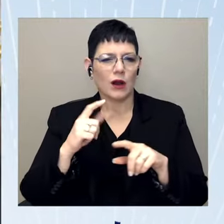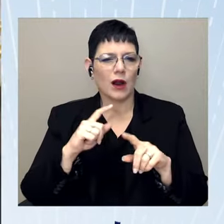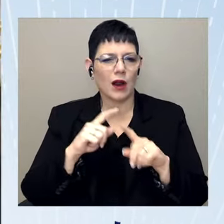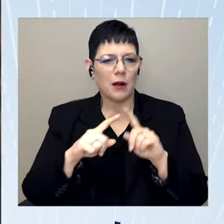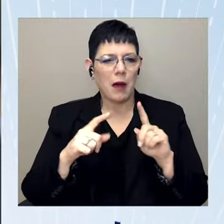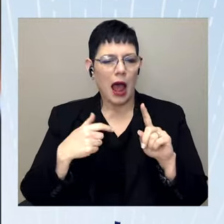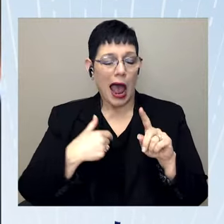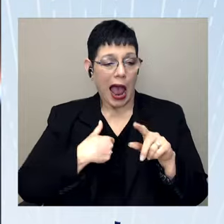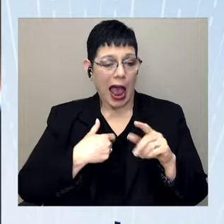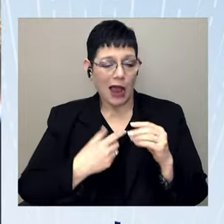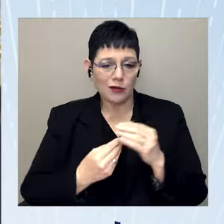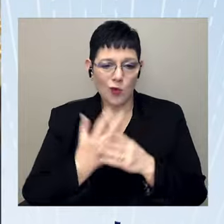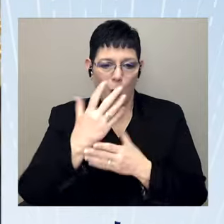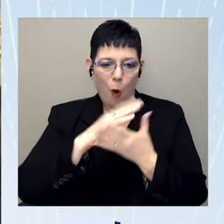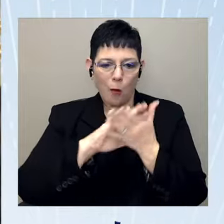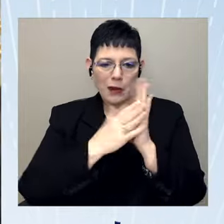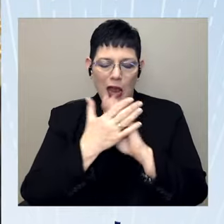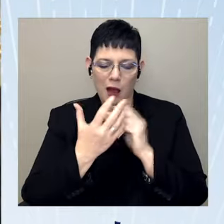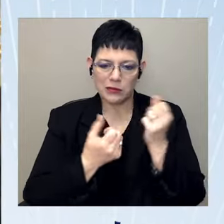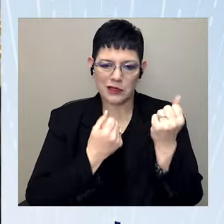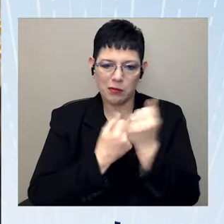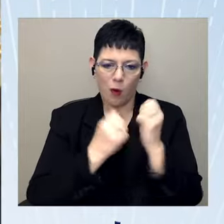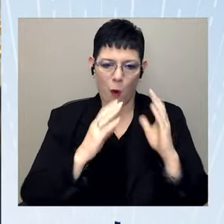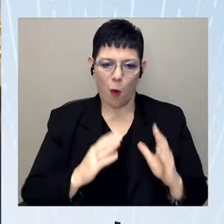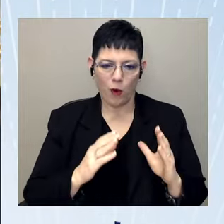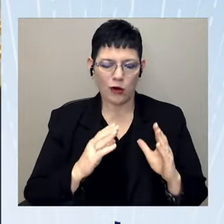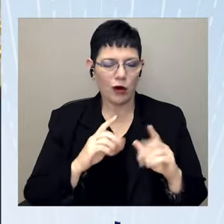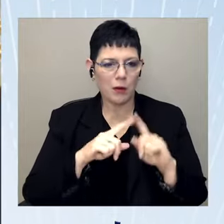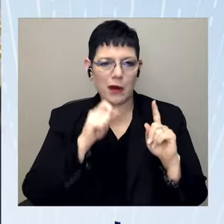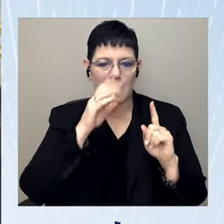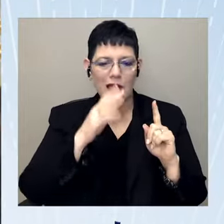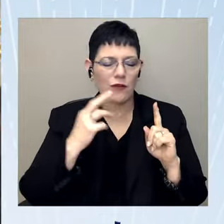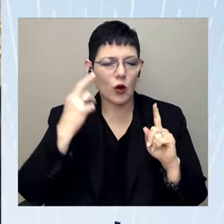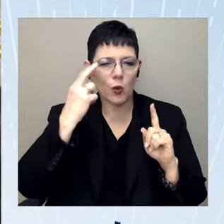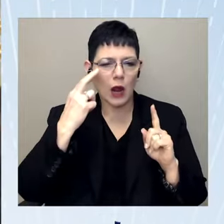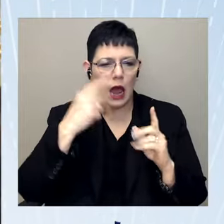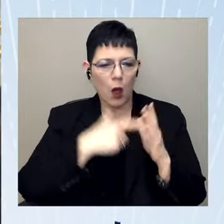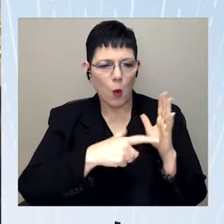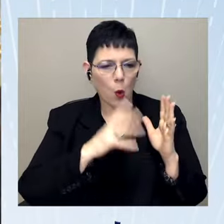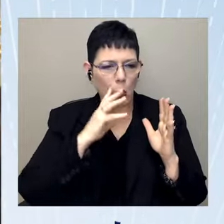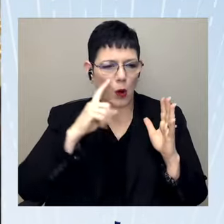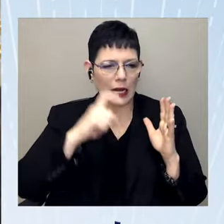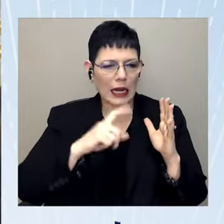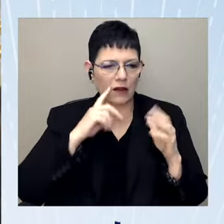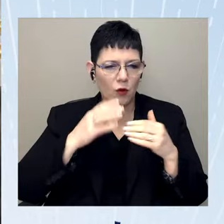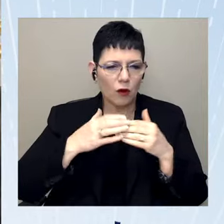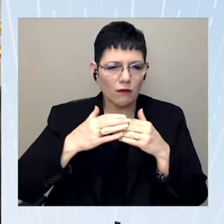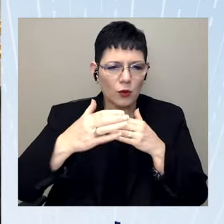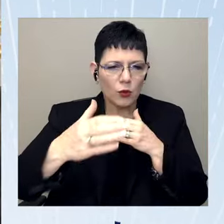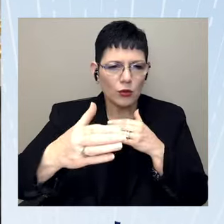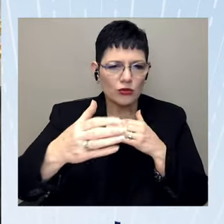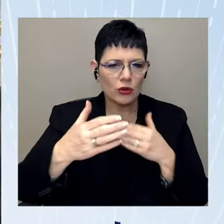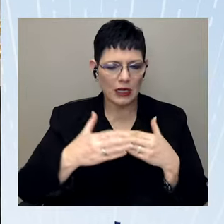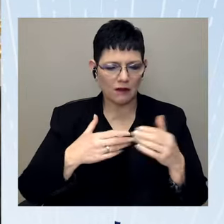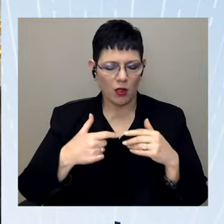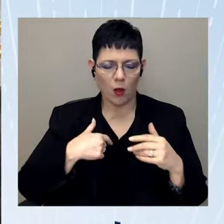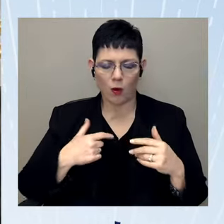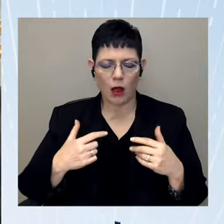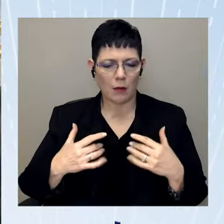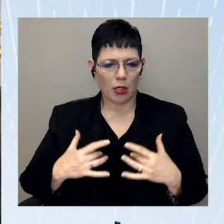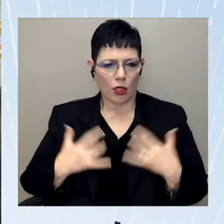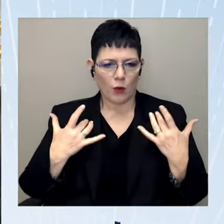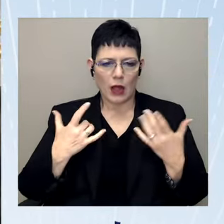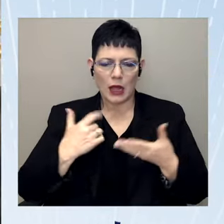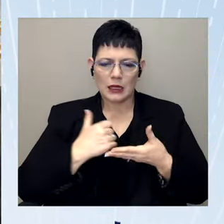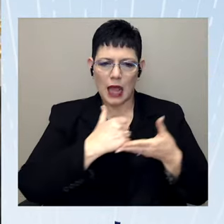and resources he would need in order to live a successful, quote-unquote, normal life. And though I'm obviously happy to help provide him with those services